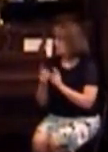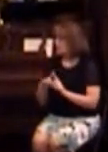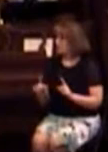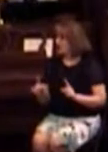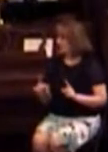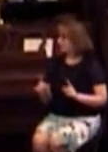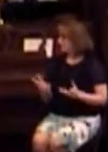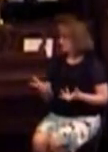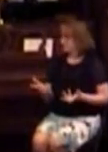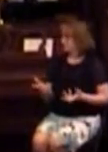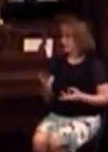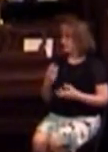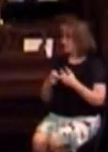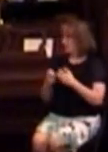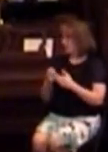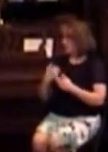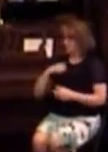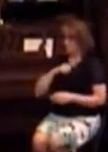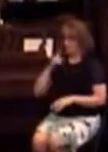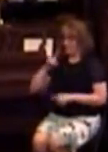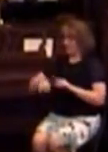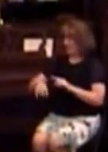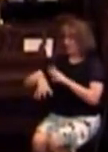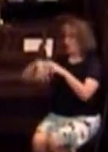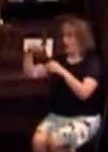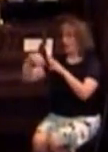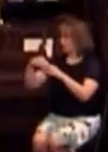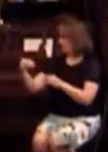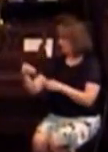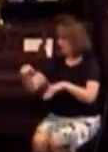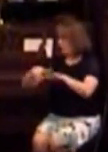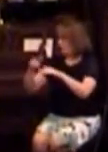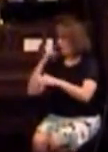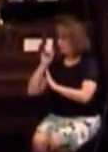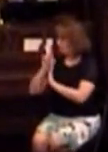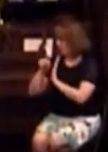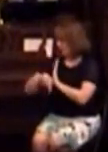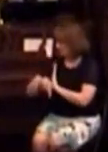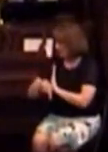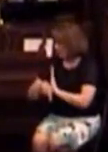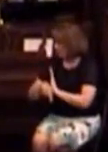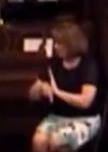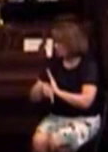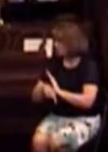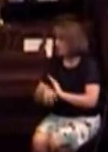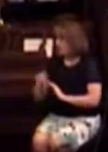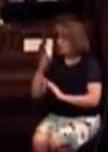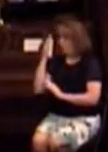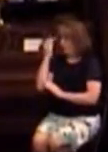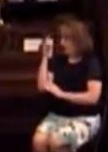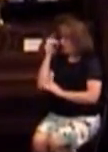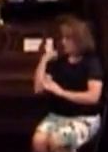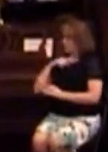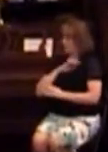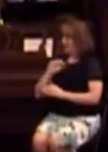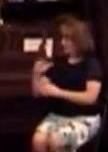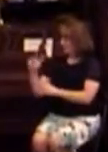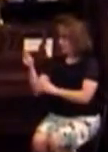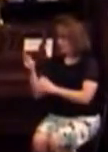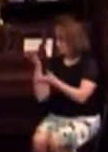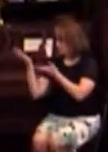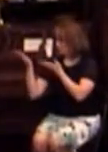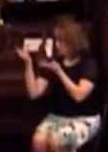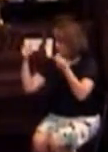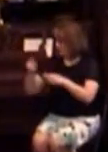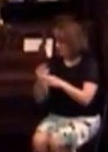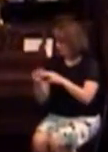a couple of minutes, and they're going to be giving me dirty looks because we ran over again. So what we're going to do is I'm going to move on, and here's what you'll do. If you follow the